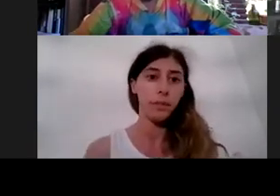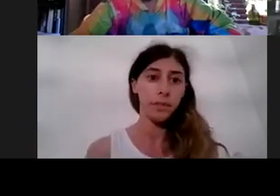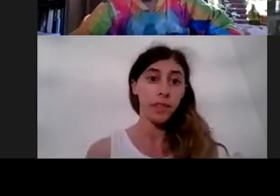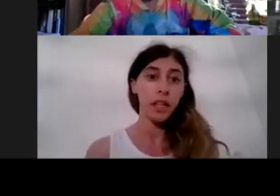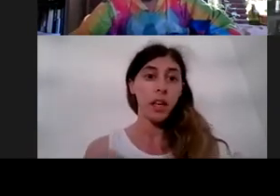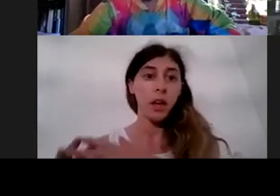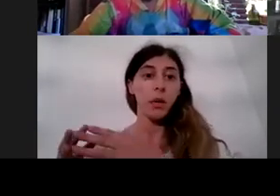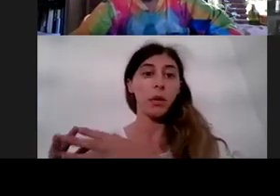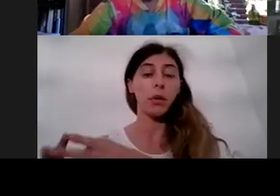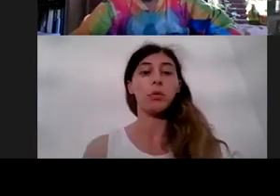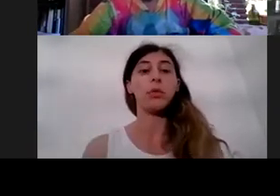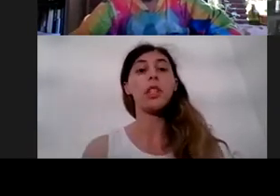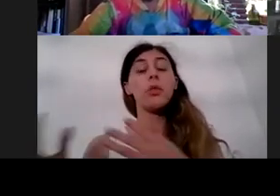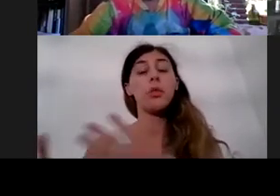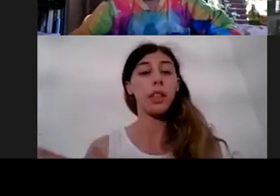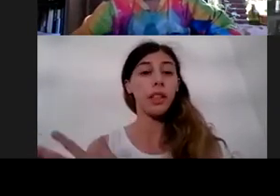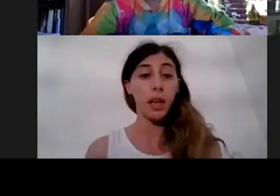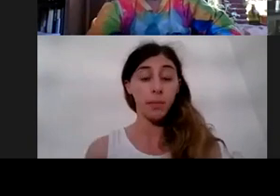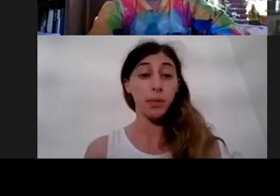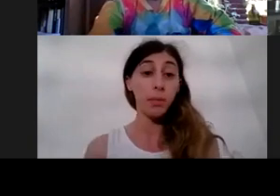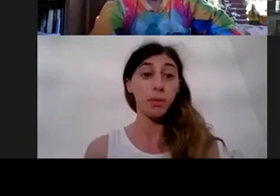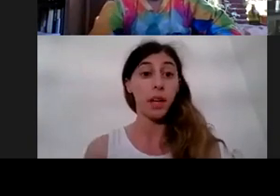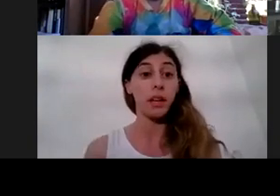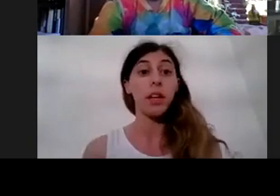replaced SOFEC